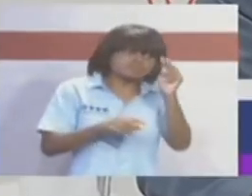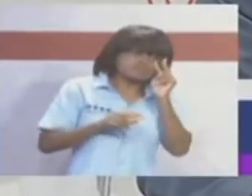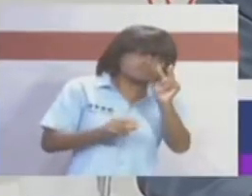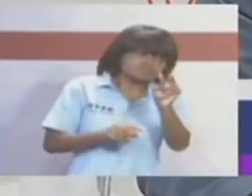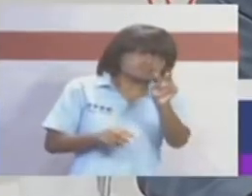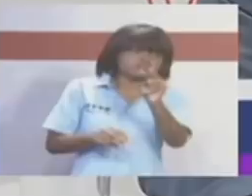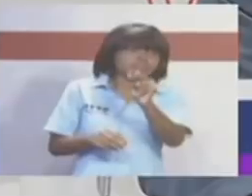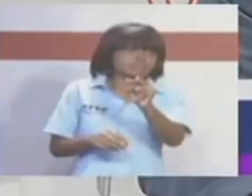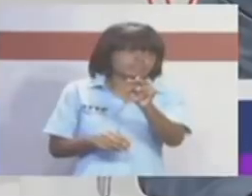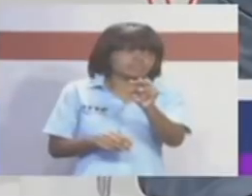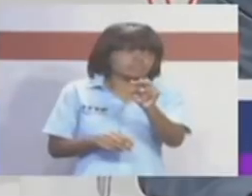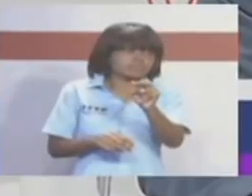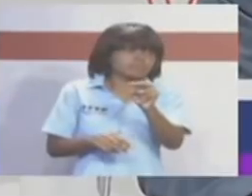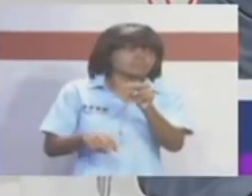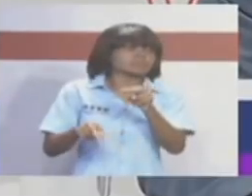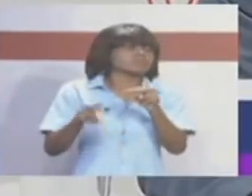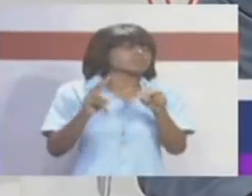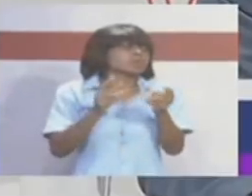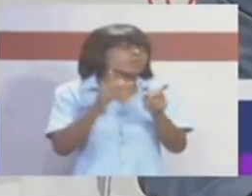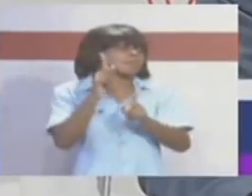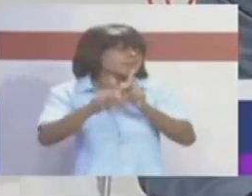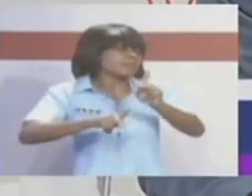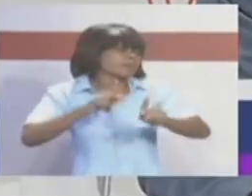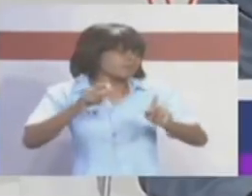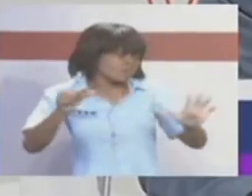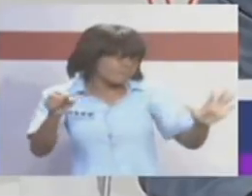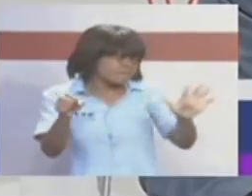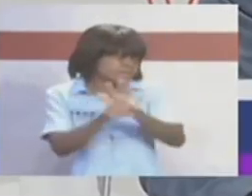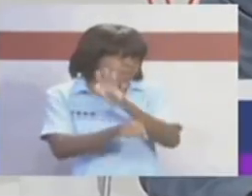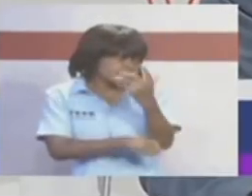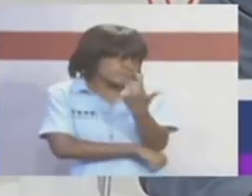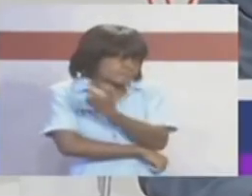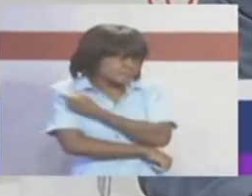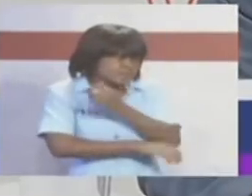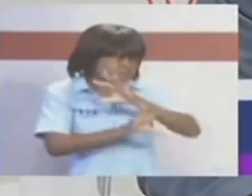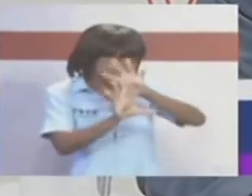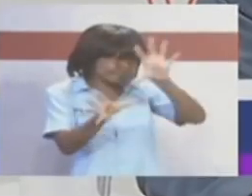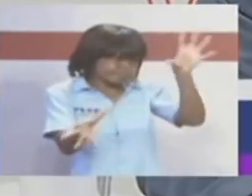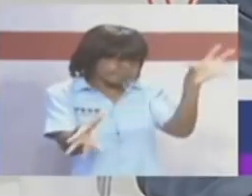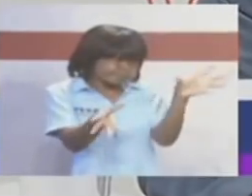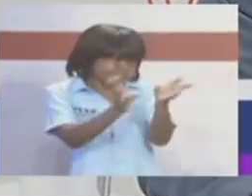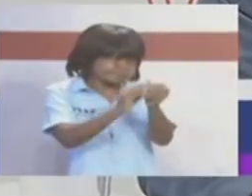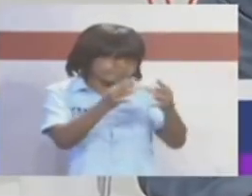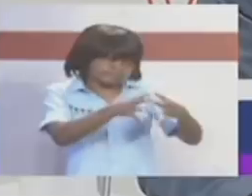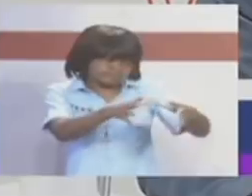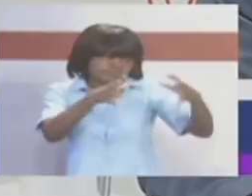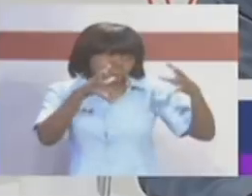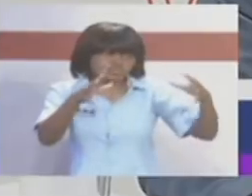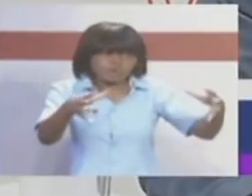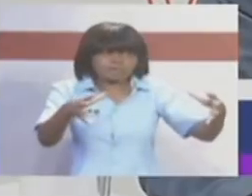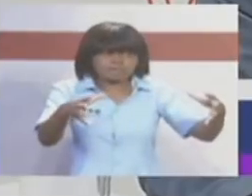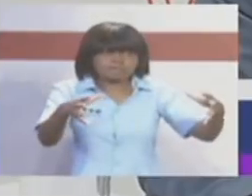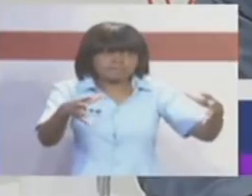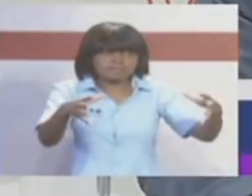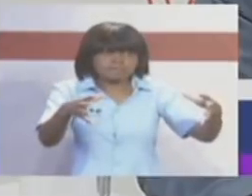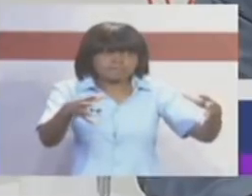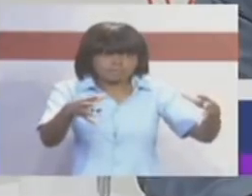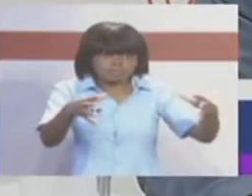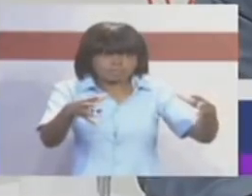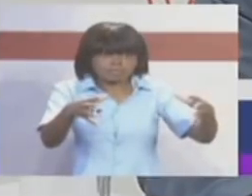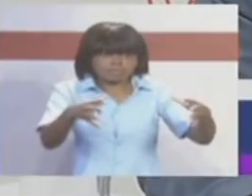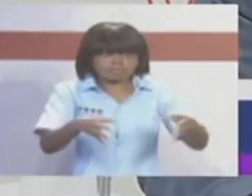number of individuals fully vaccinated, that's still not even a half of the vaccinatable